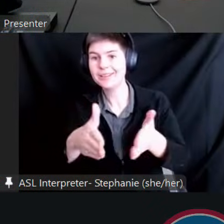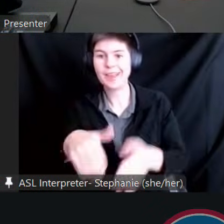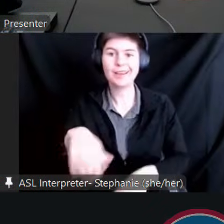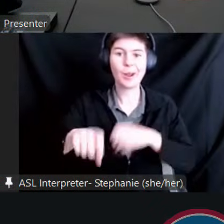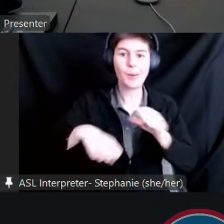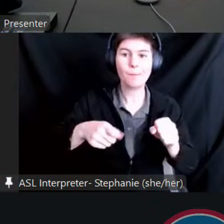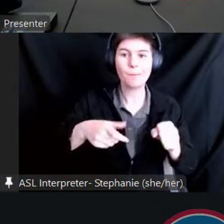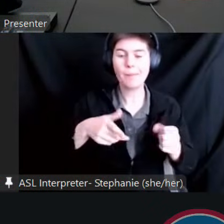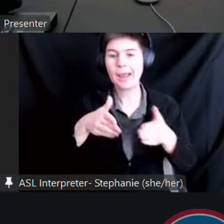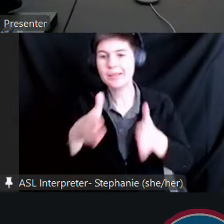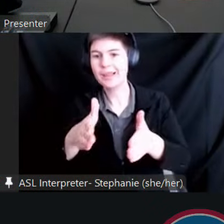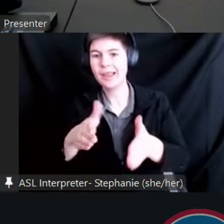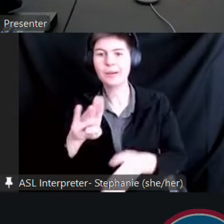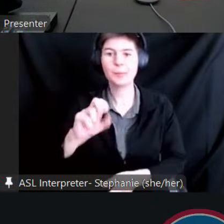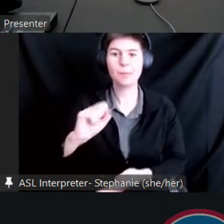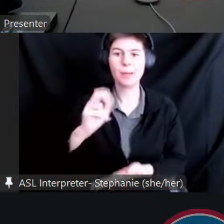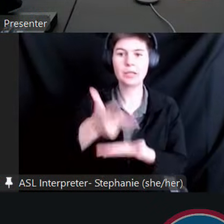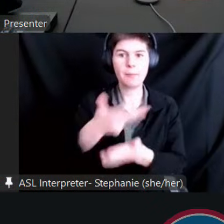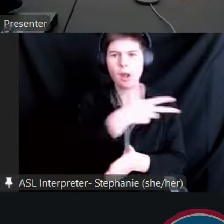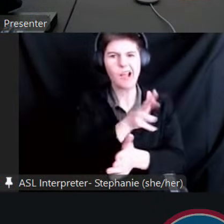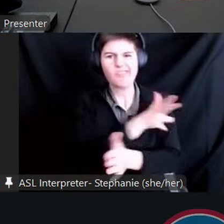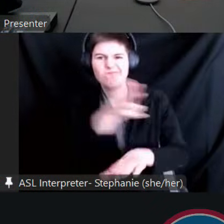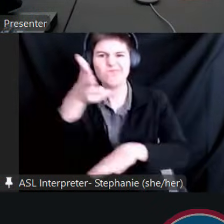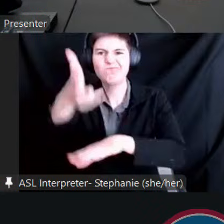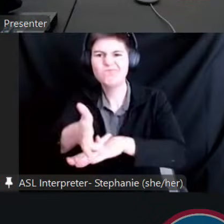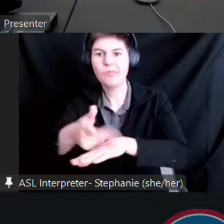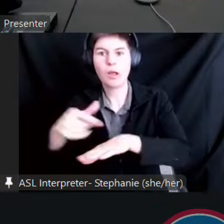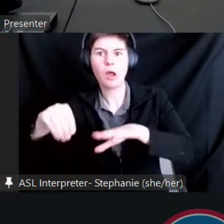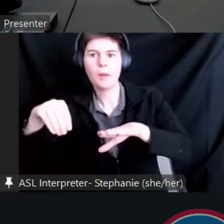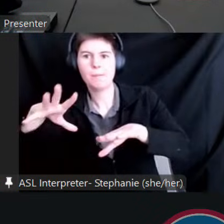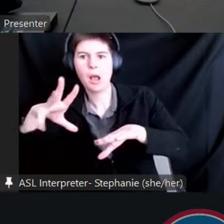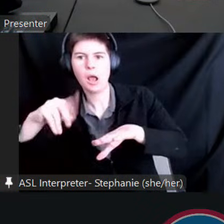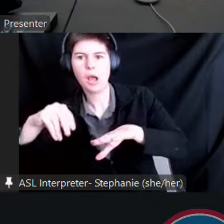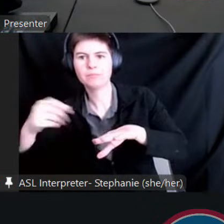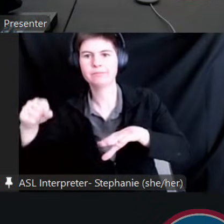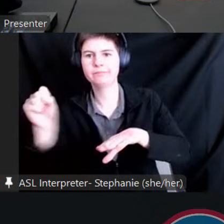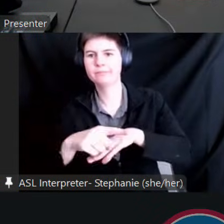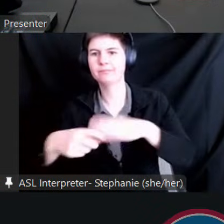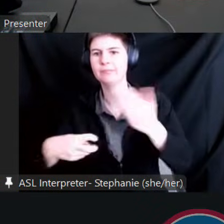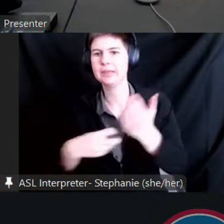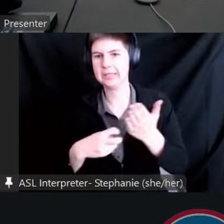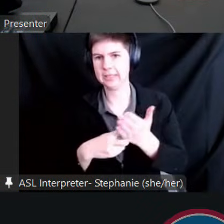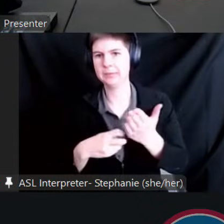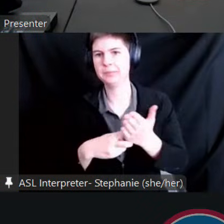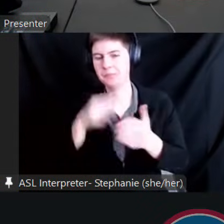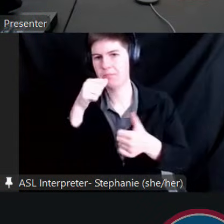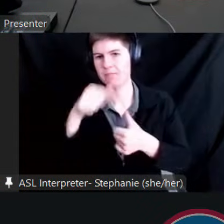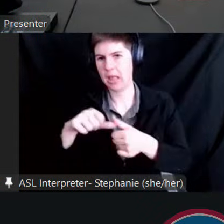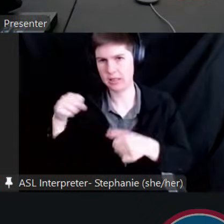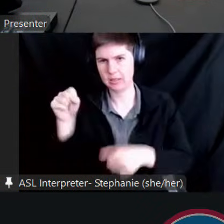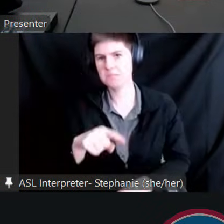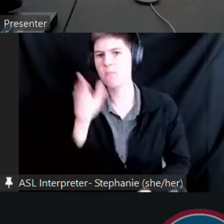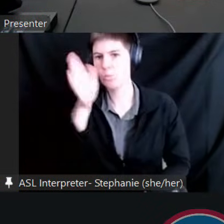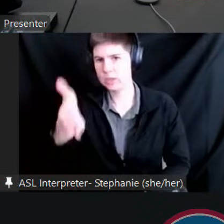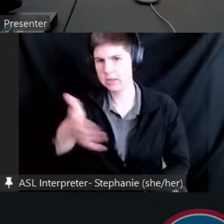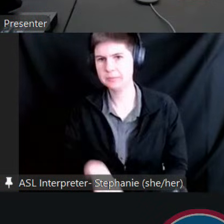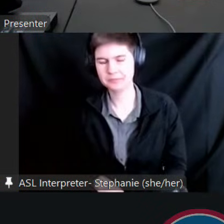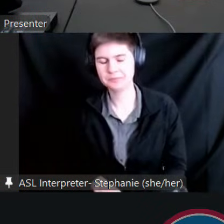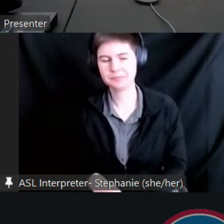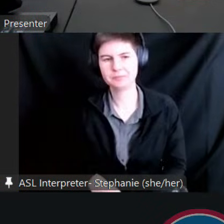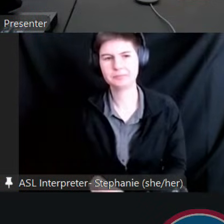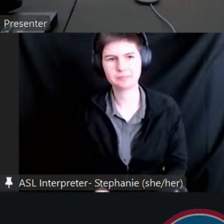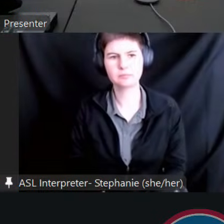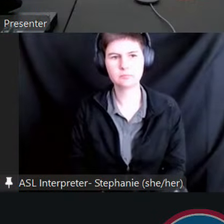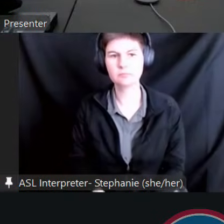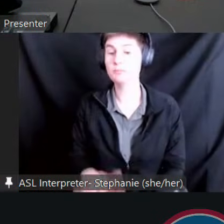and then send a ticket in the mail. So, you know, this is for all the infrastructure